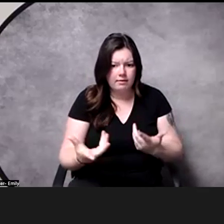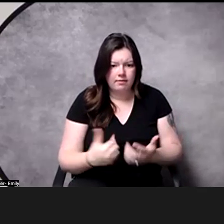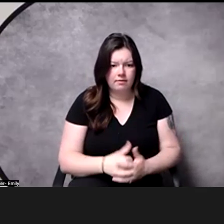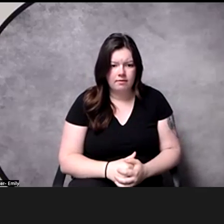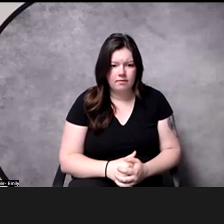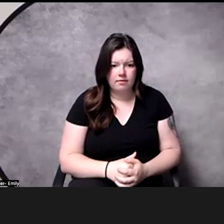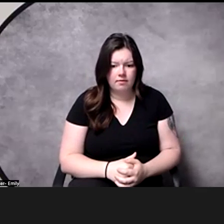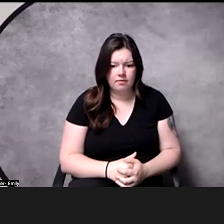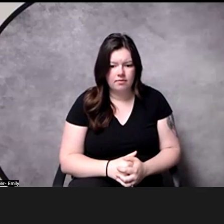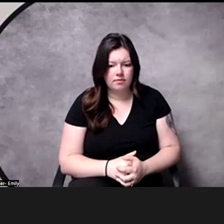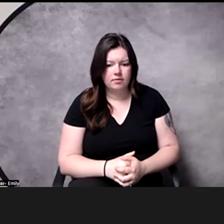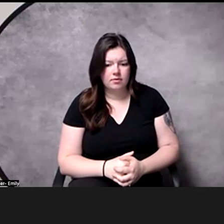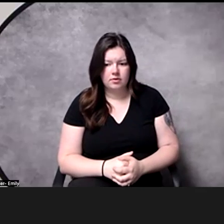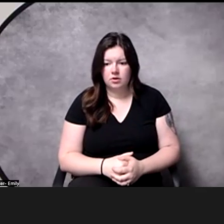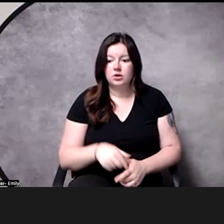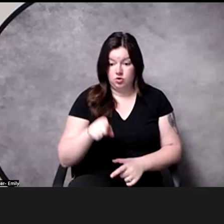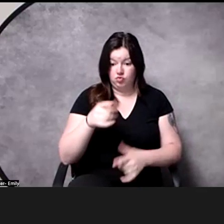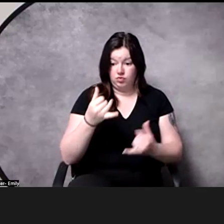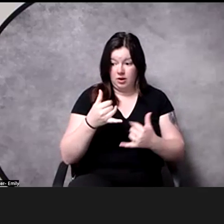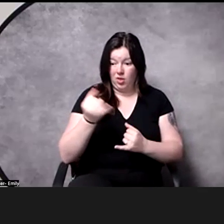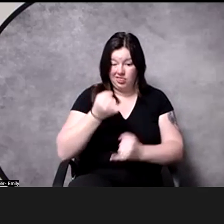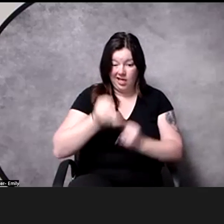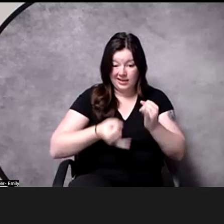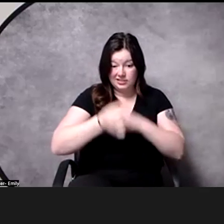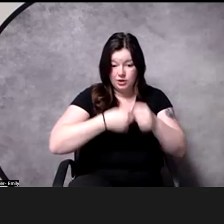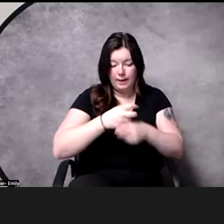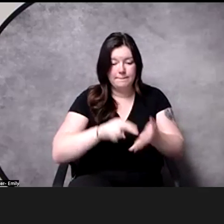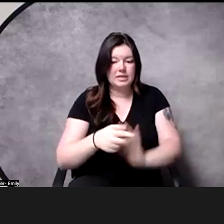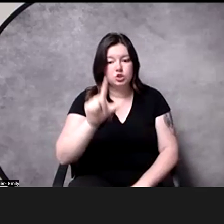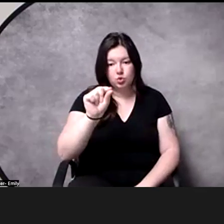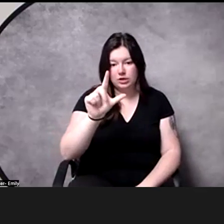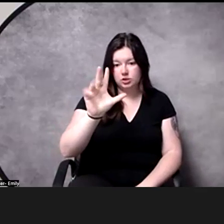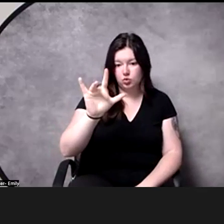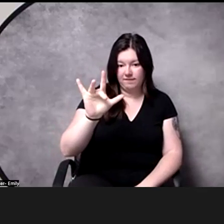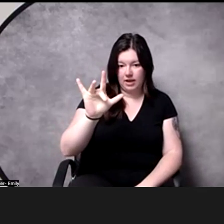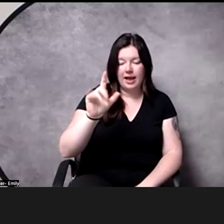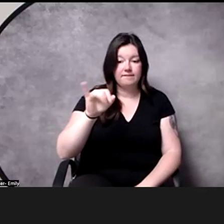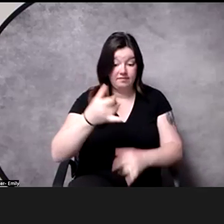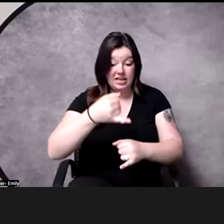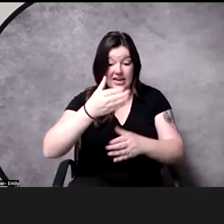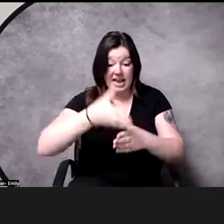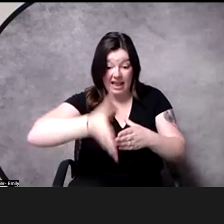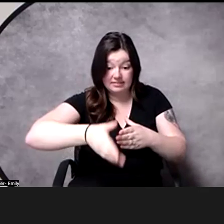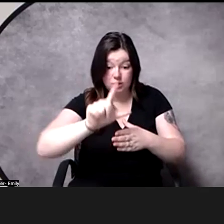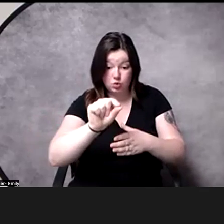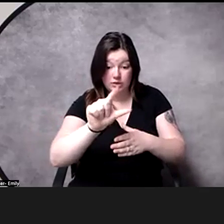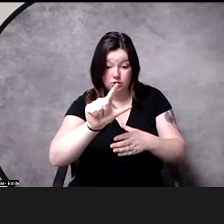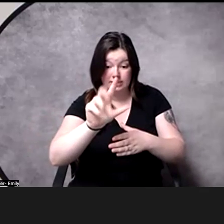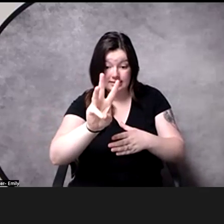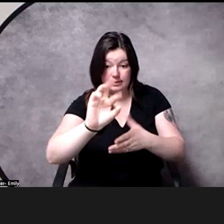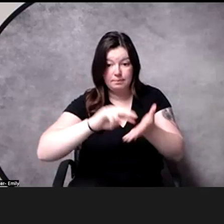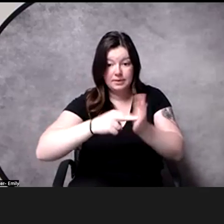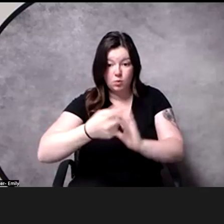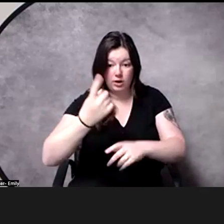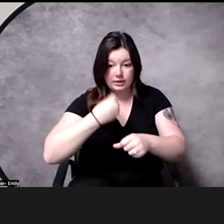It's in last year, right? So that would be 2025 years if it ends in 2026. Okay,